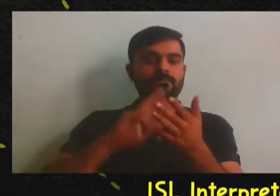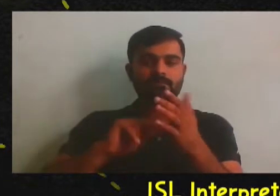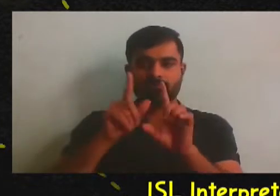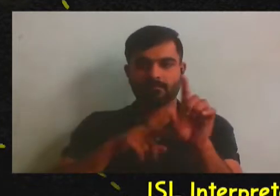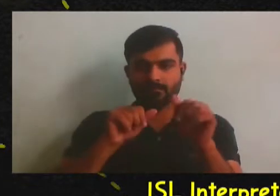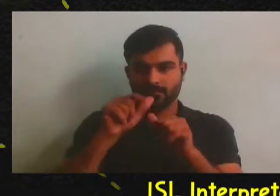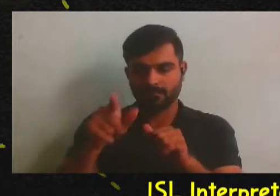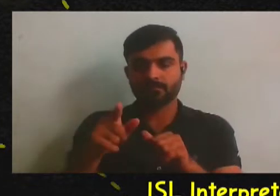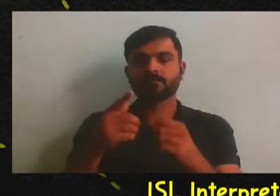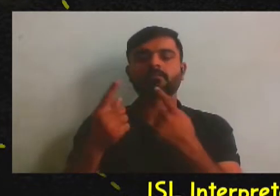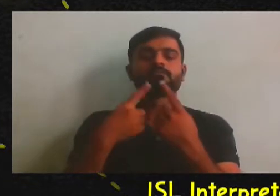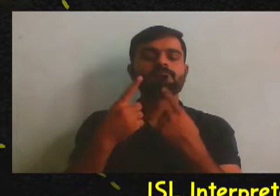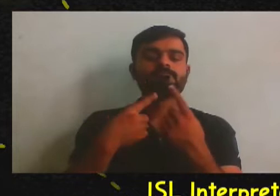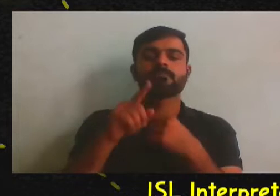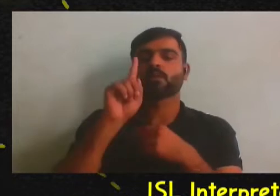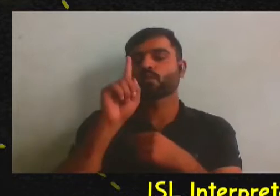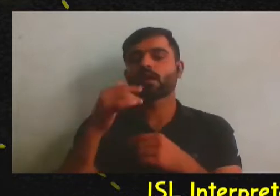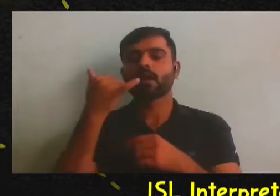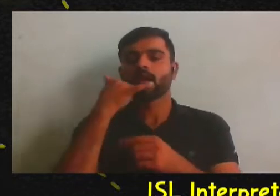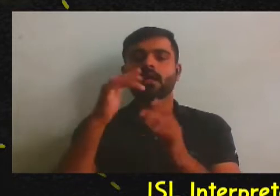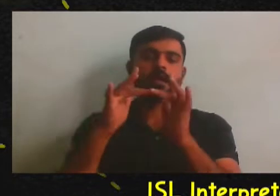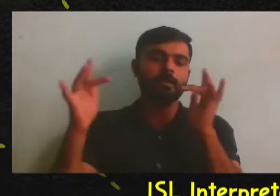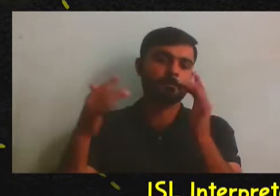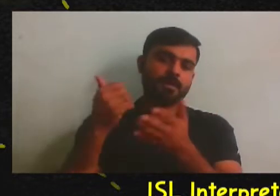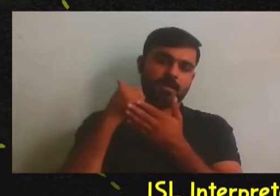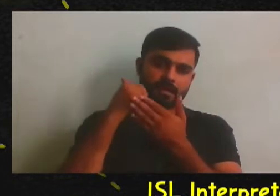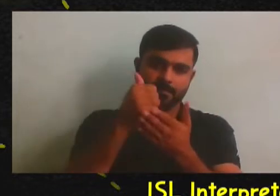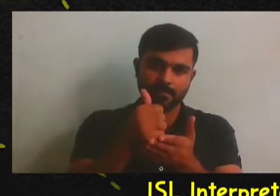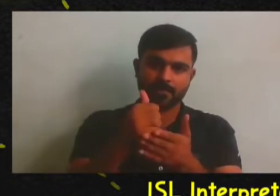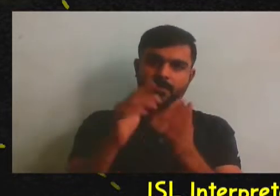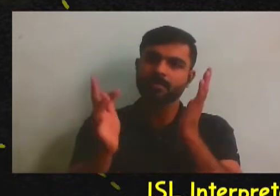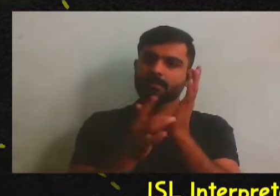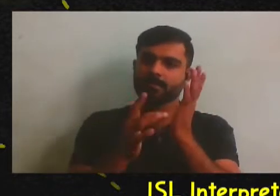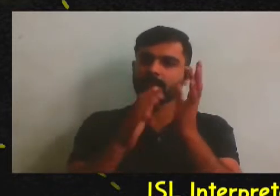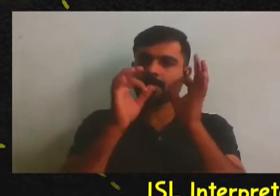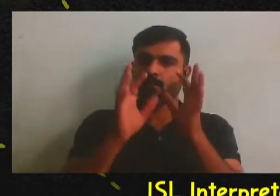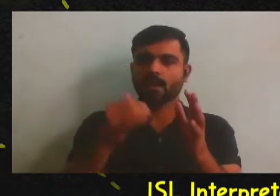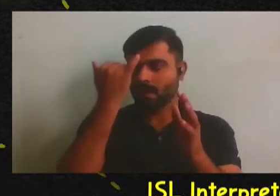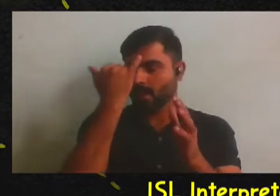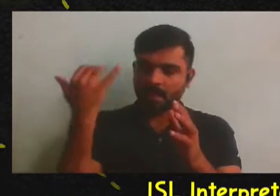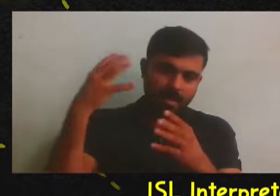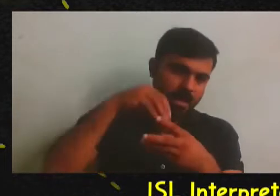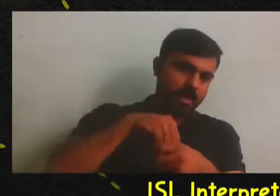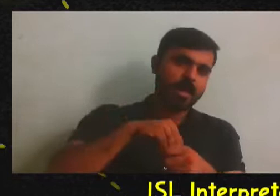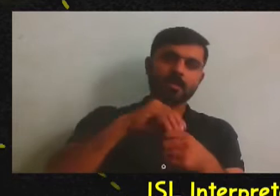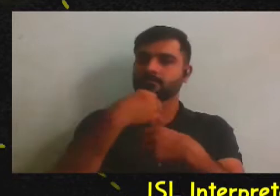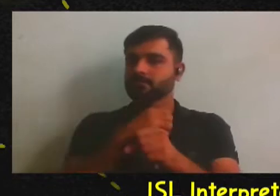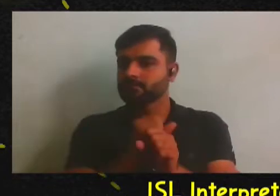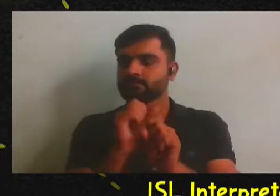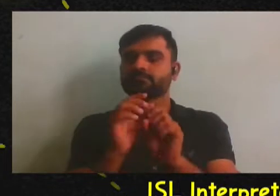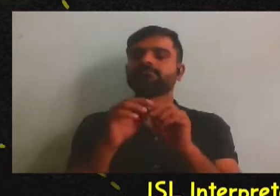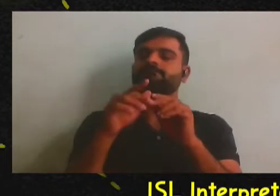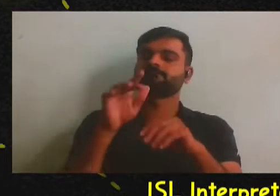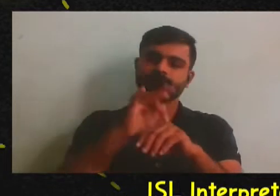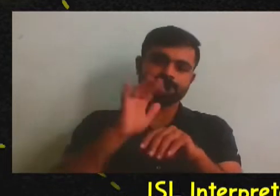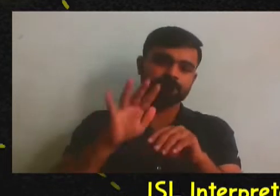speak about a helpline as a basic tech form, right? The idea of that predating this in a sense,